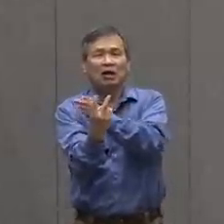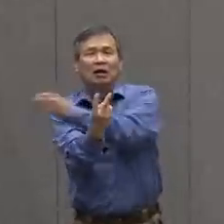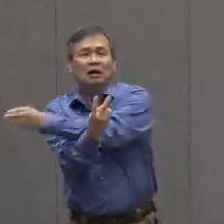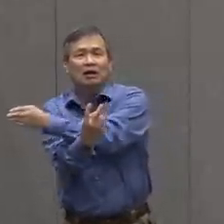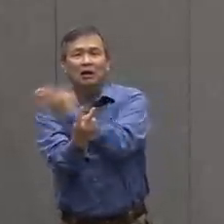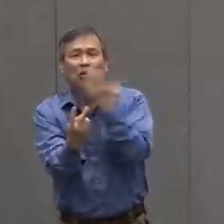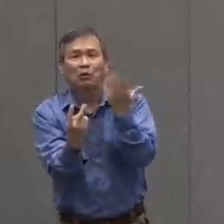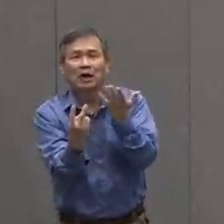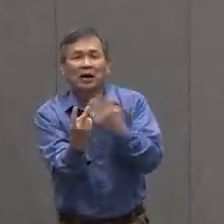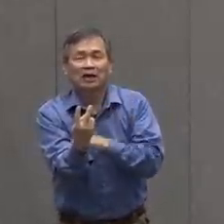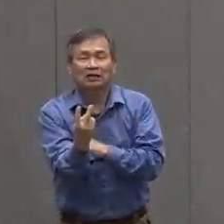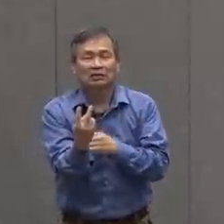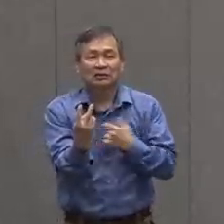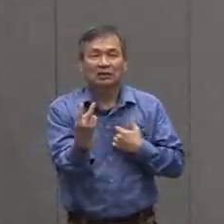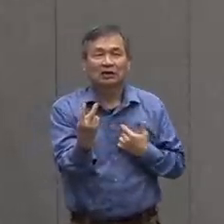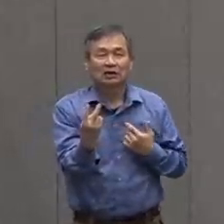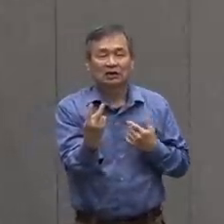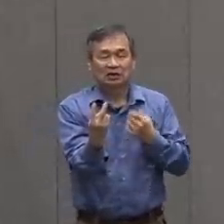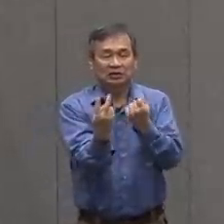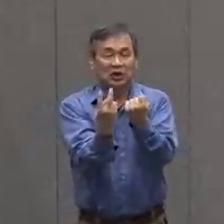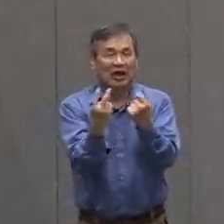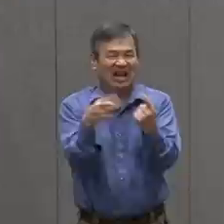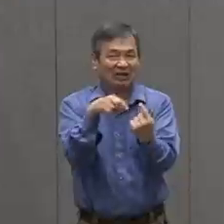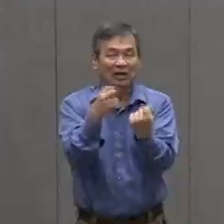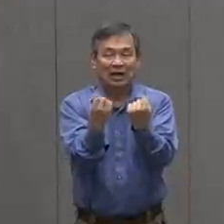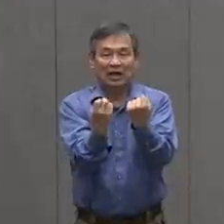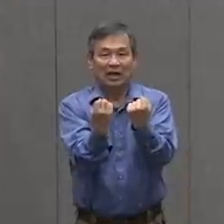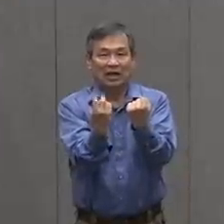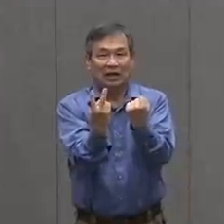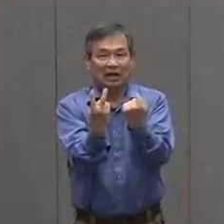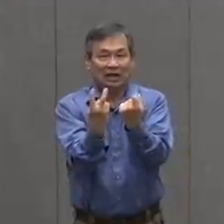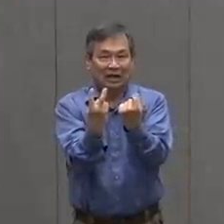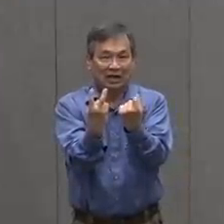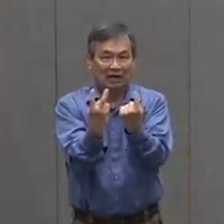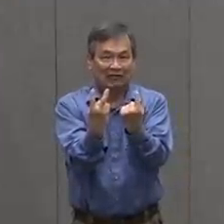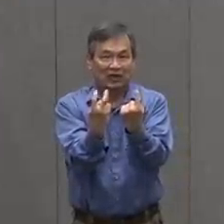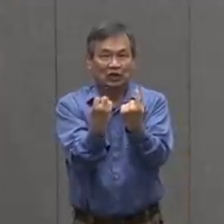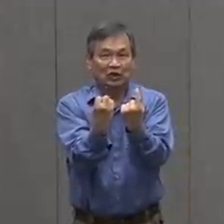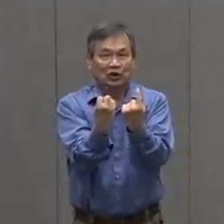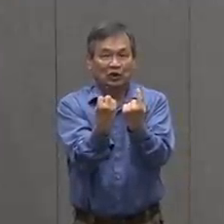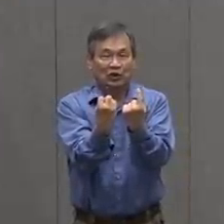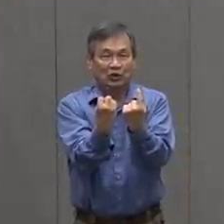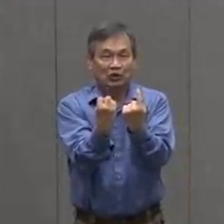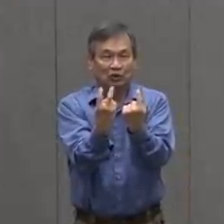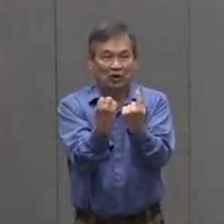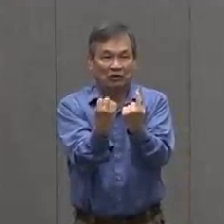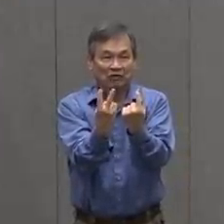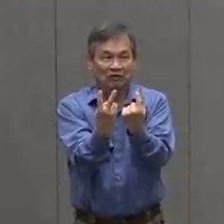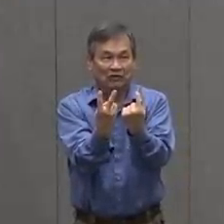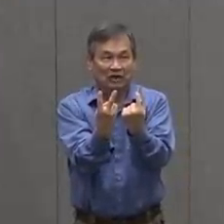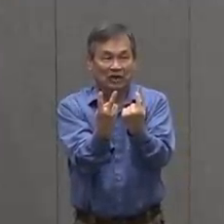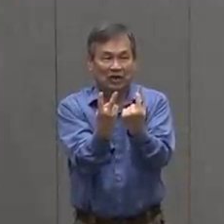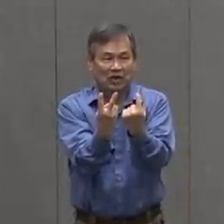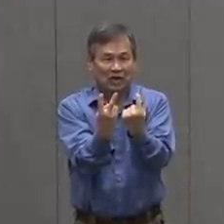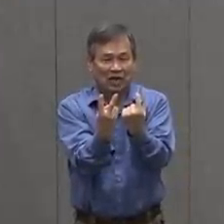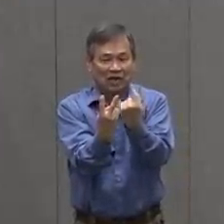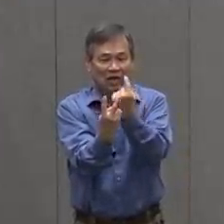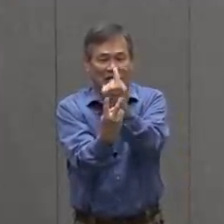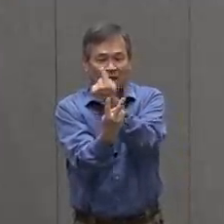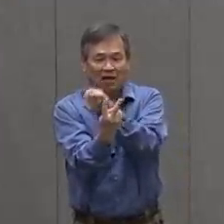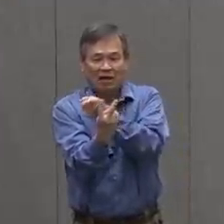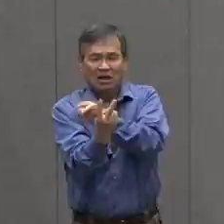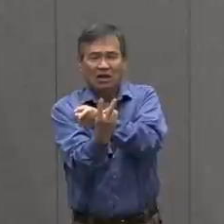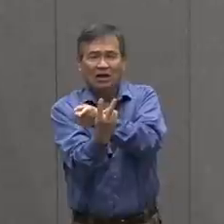12? I'm going to start from 11. 11, 12. What comes after